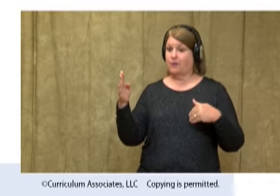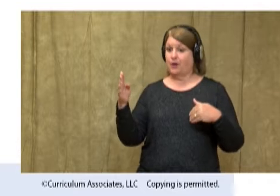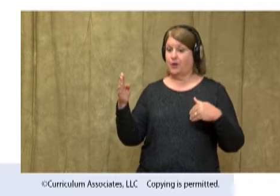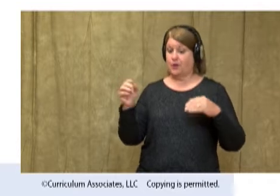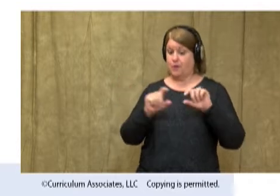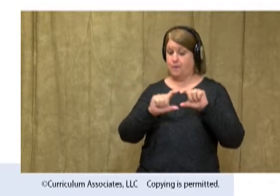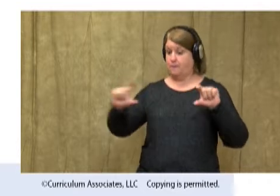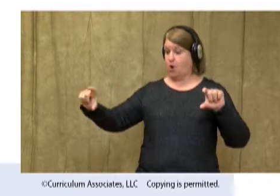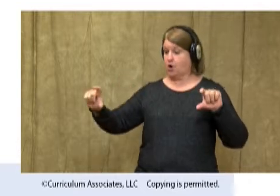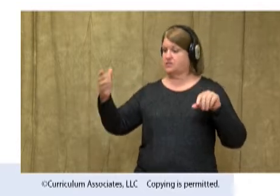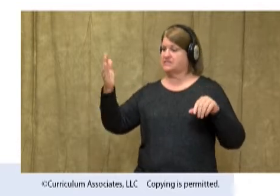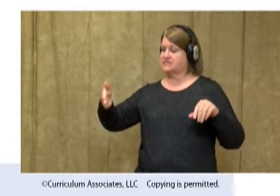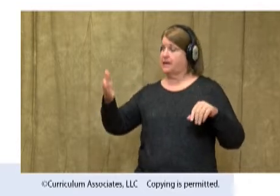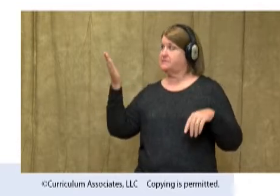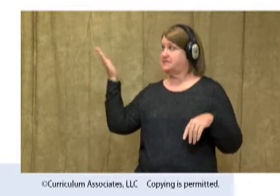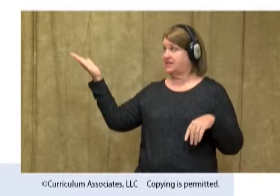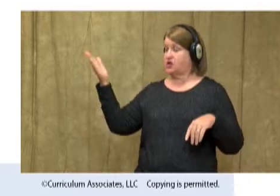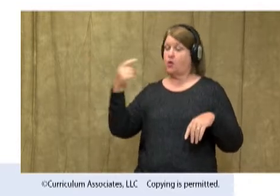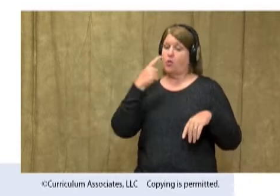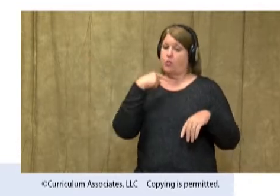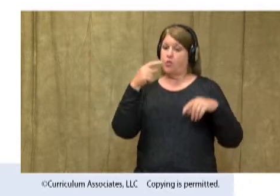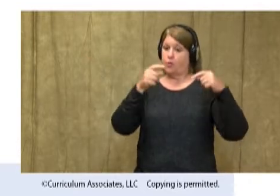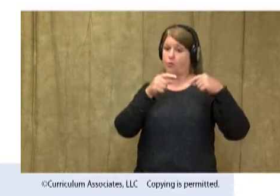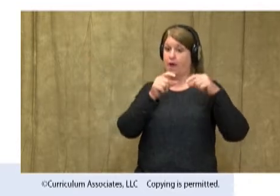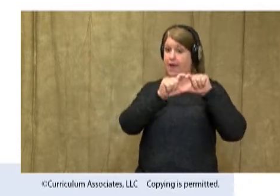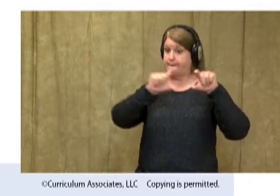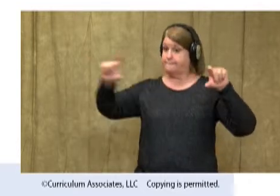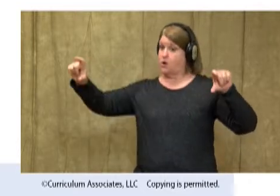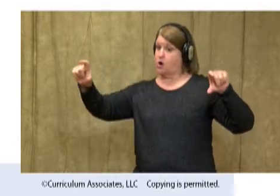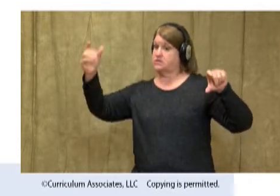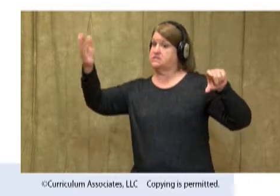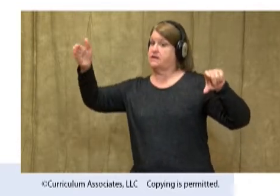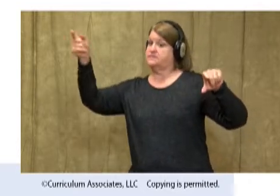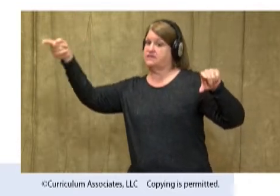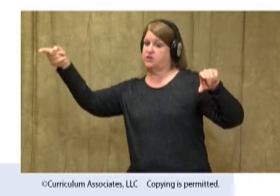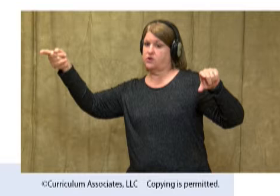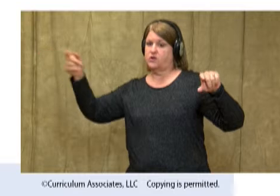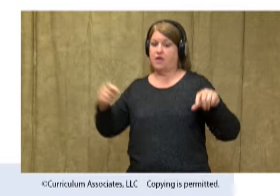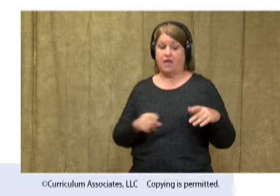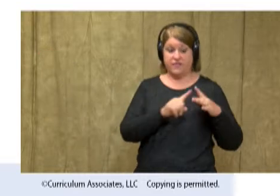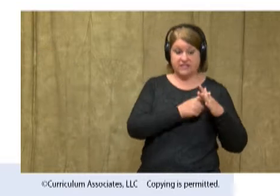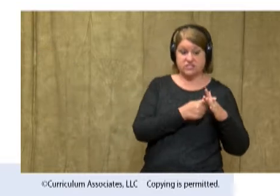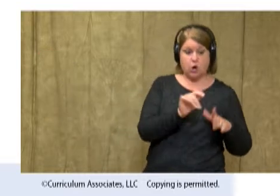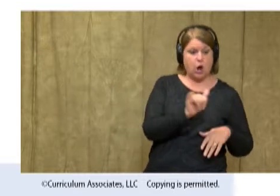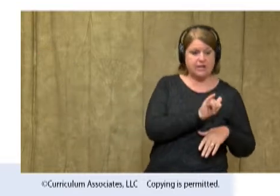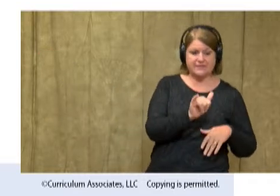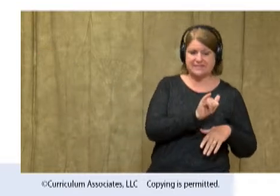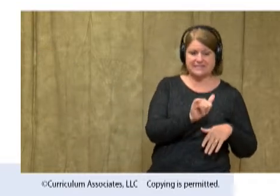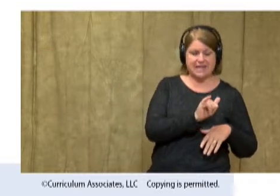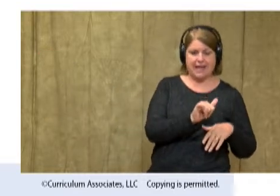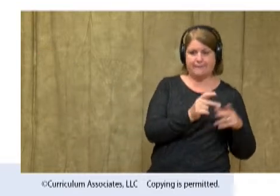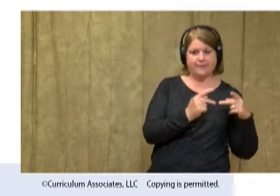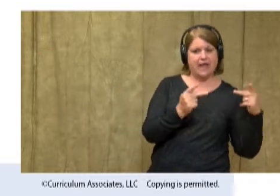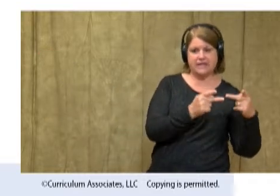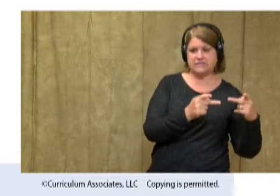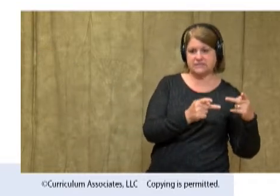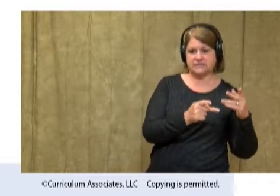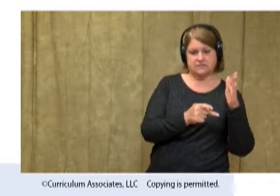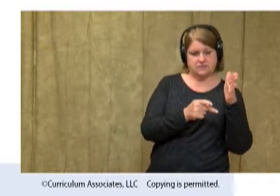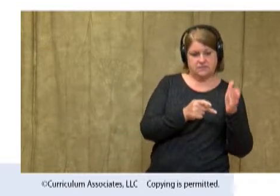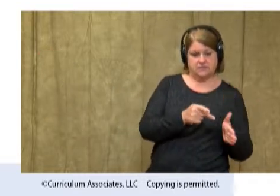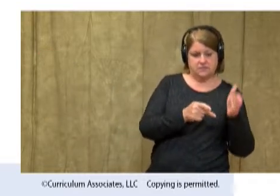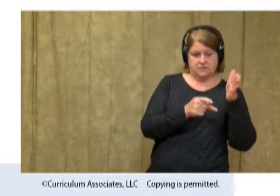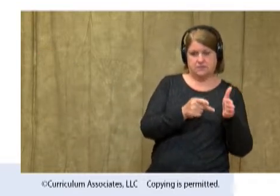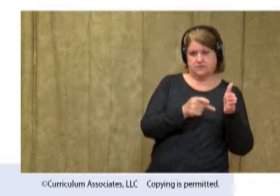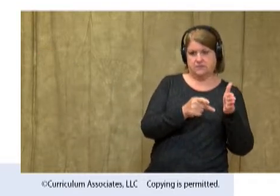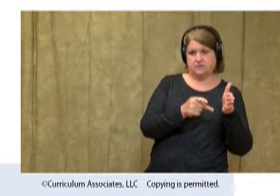the red bar stops here. They start at the same point. The red bar is longer than